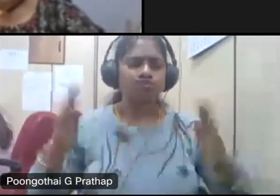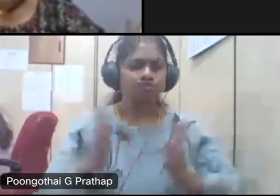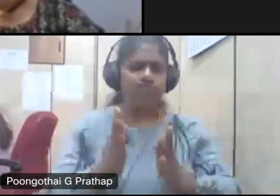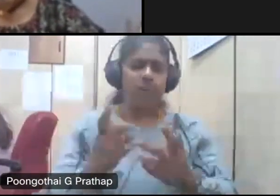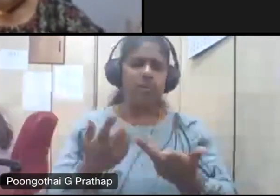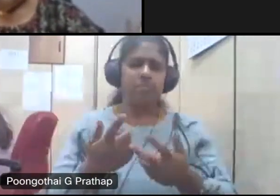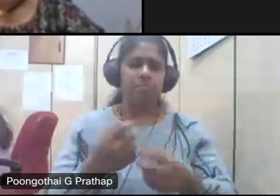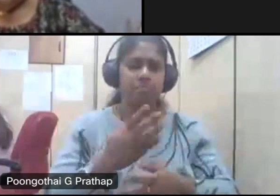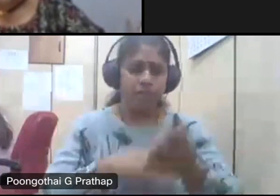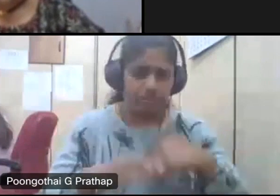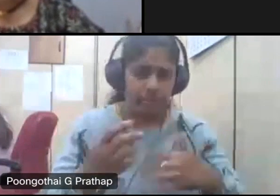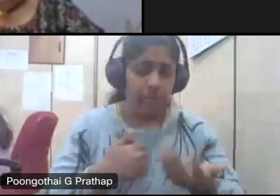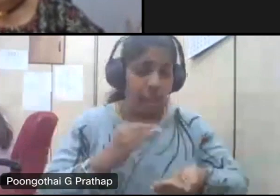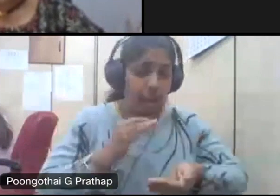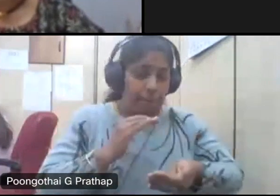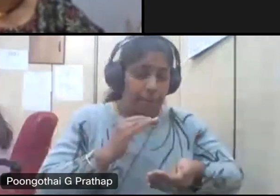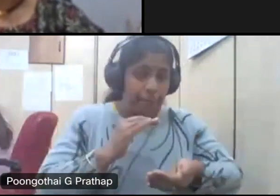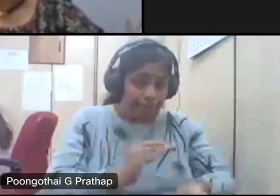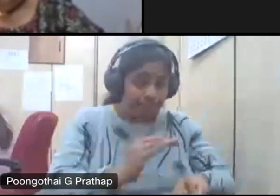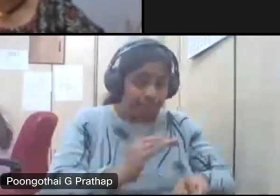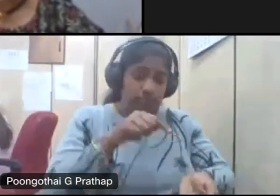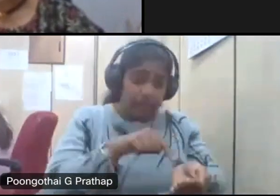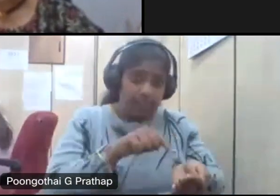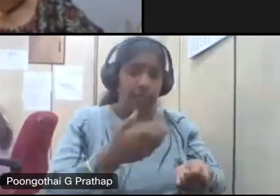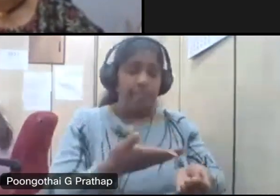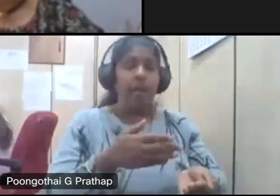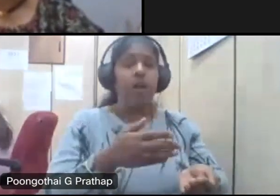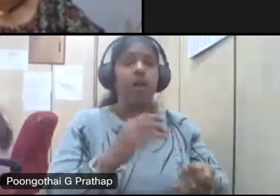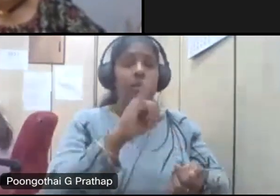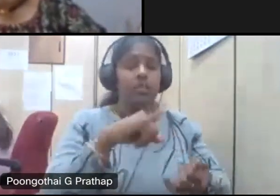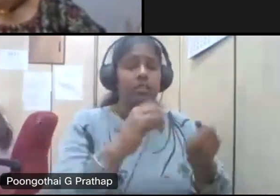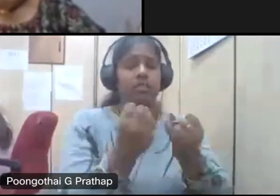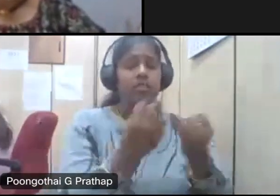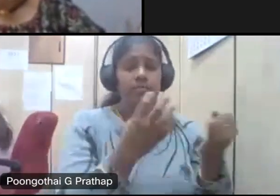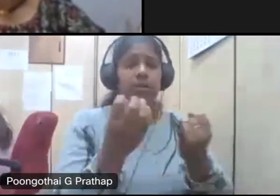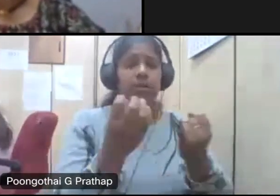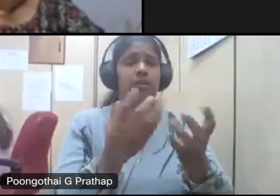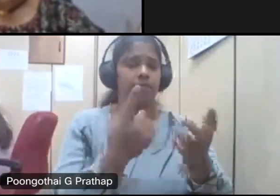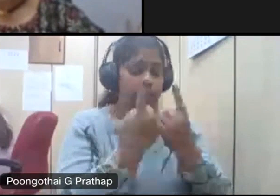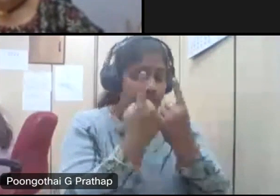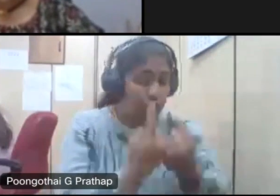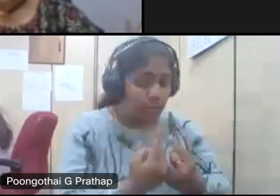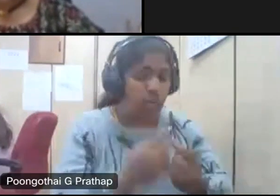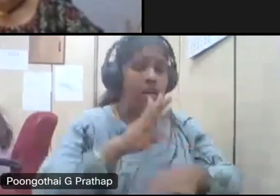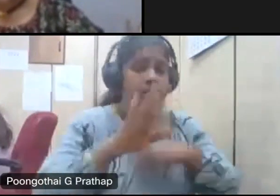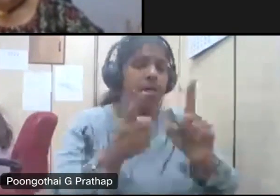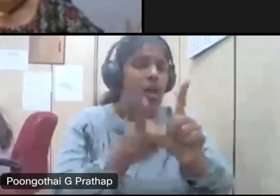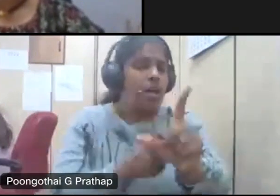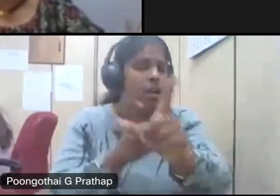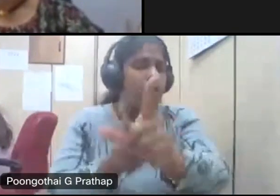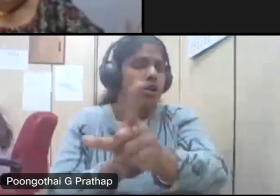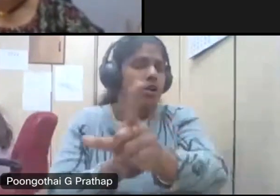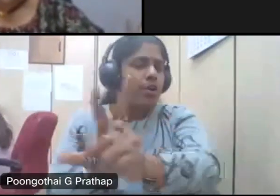baby should be screened at birth at 6 months and then every year thereafter. An endocrinologist should